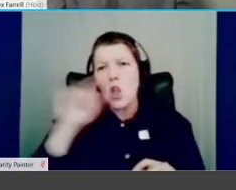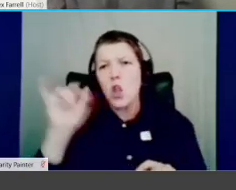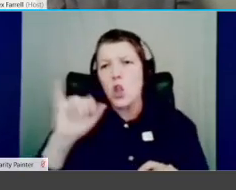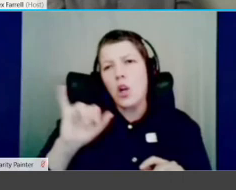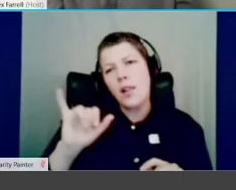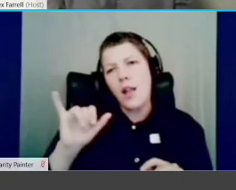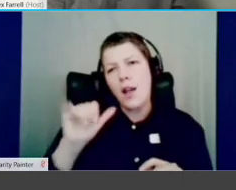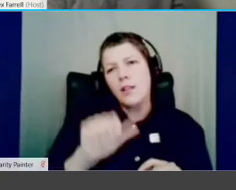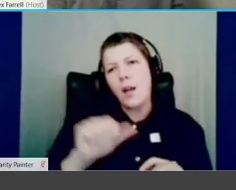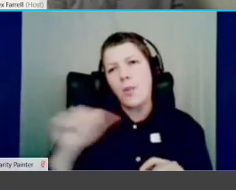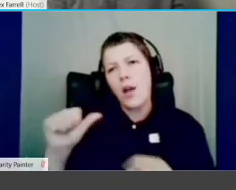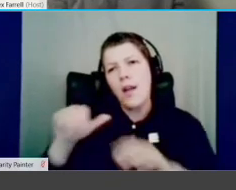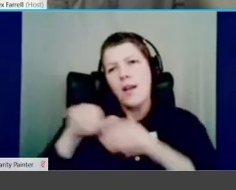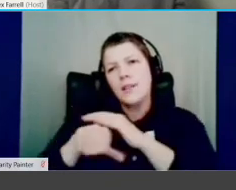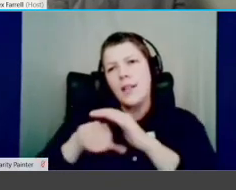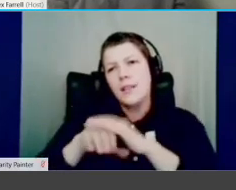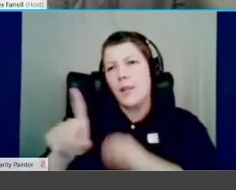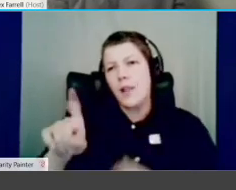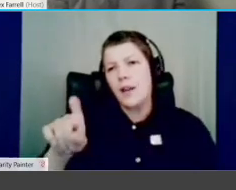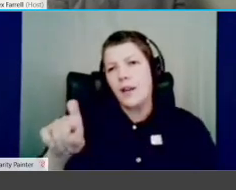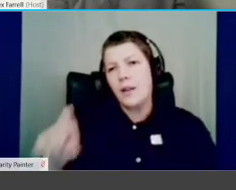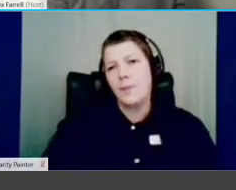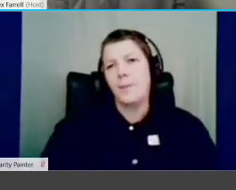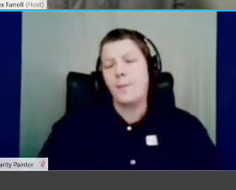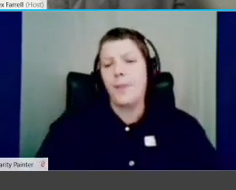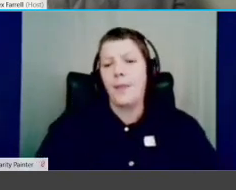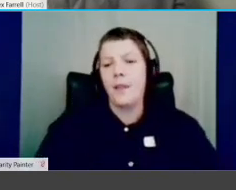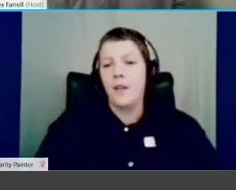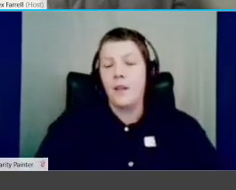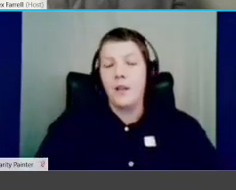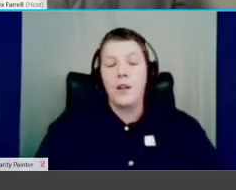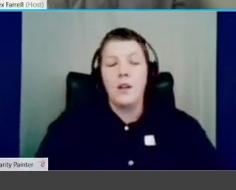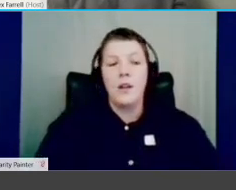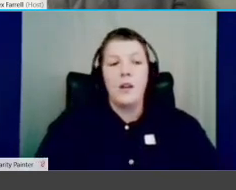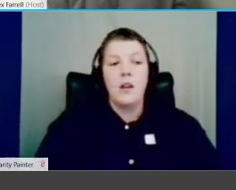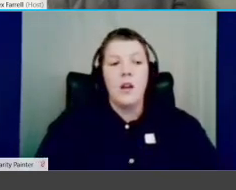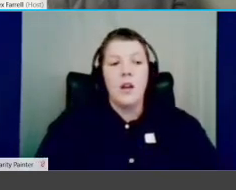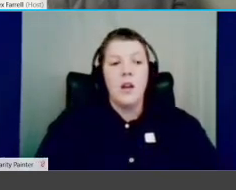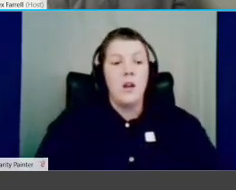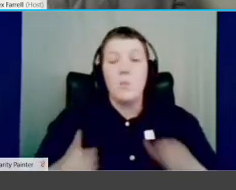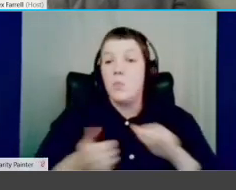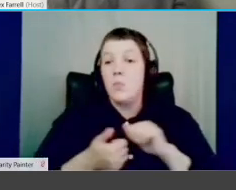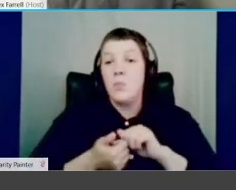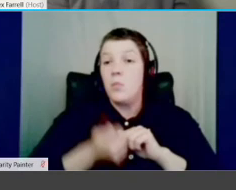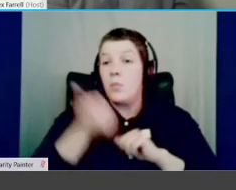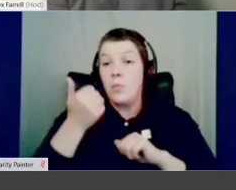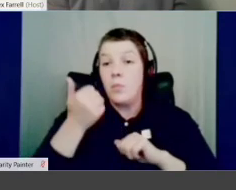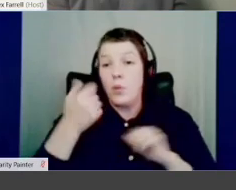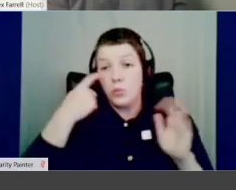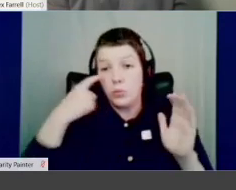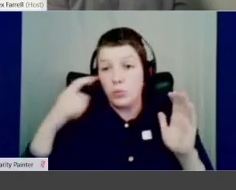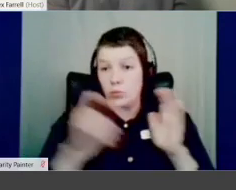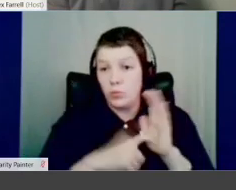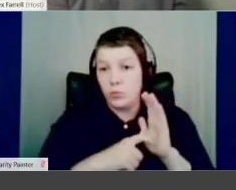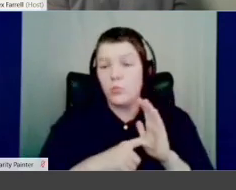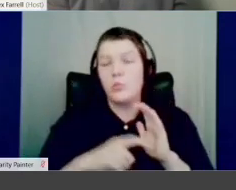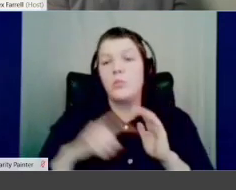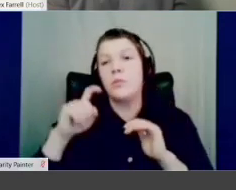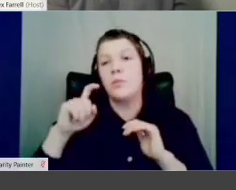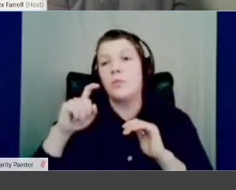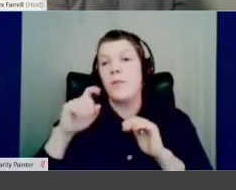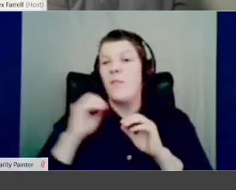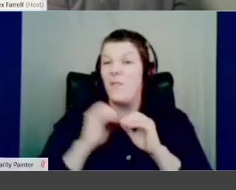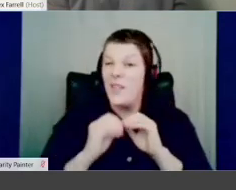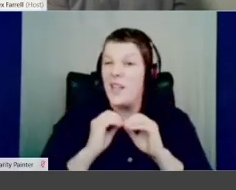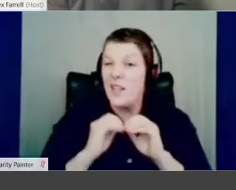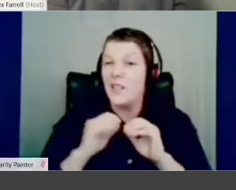AA accessibility? The biggest thing that I see that I run into, like that we have to go fix a lot, is